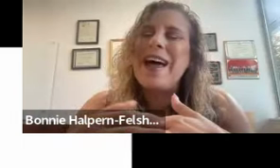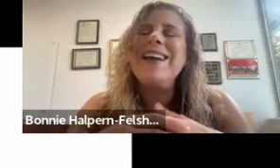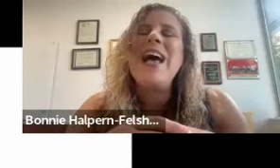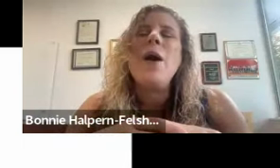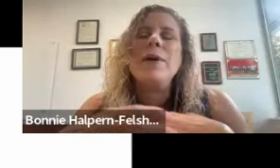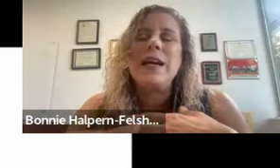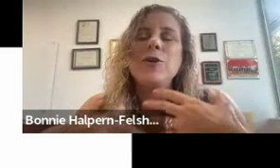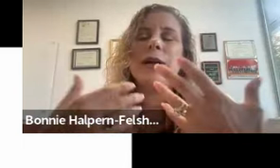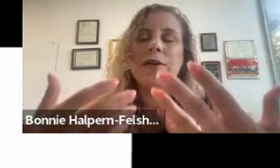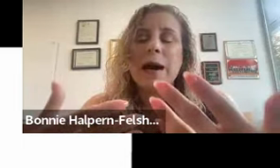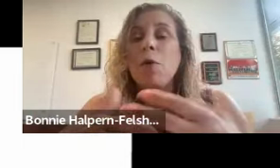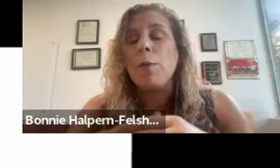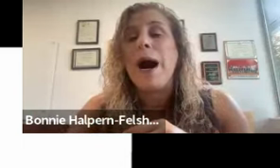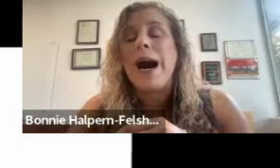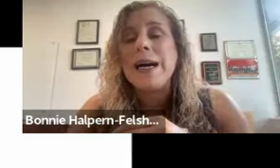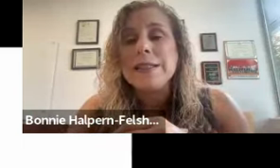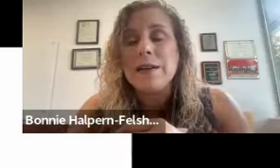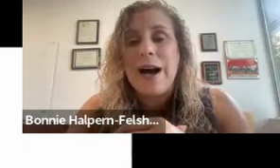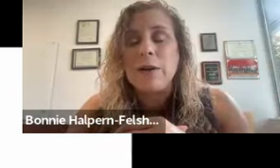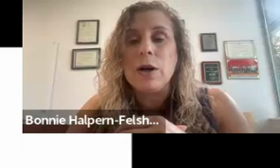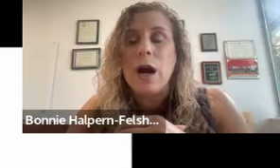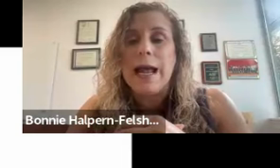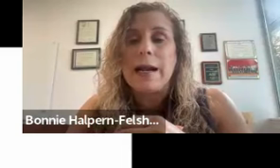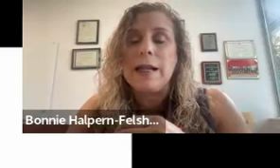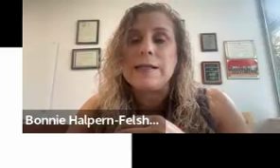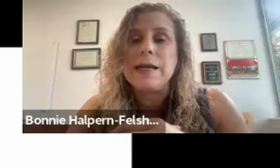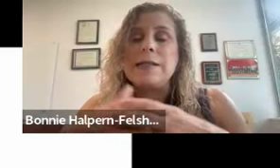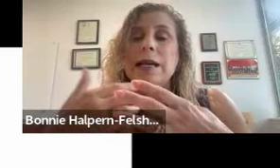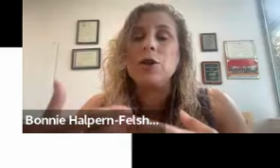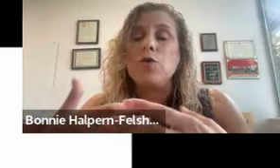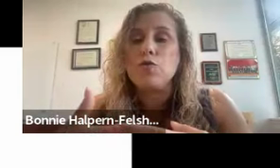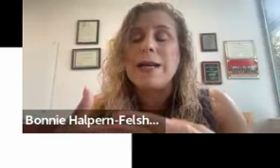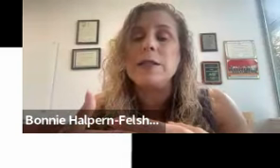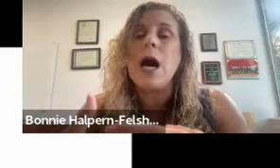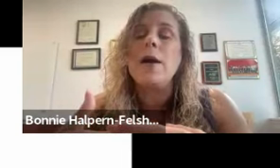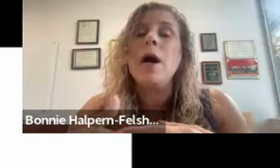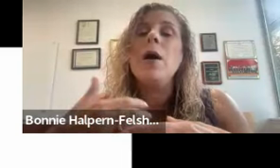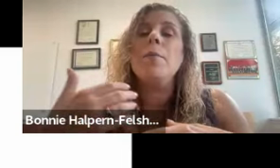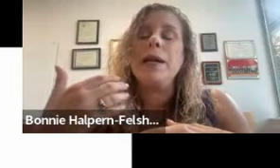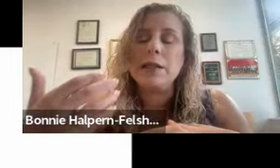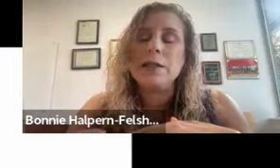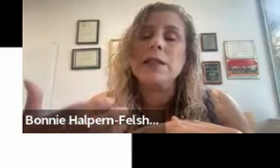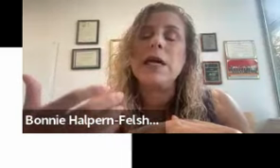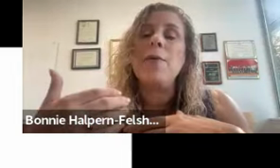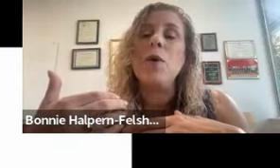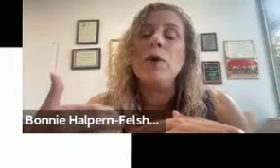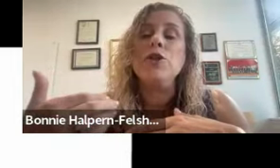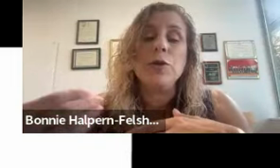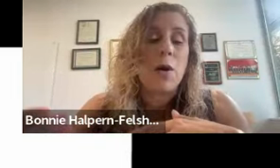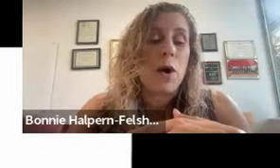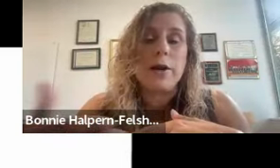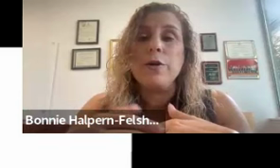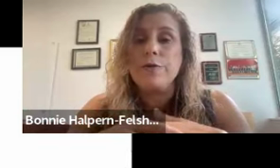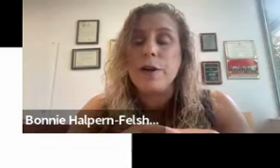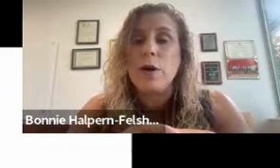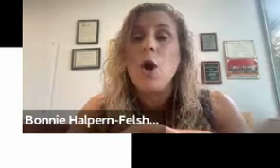you're doing that, but that you're giving that more positive outlook on adolescence, that it's a great time, but it's the time when we do